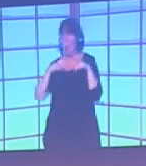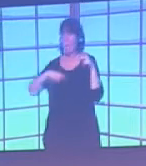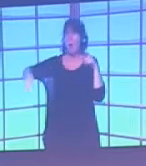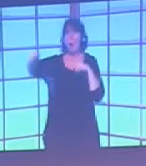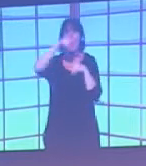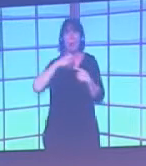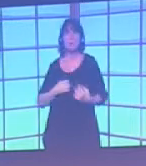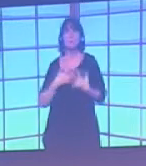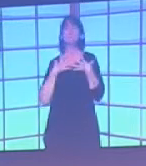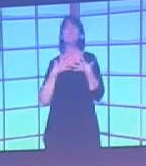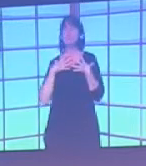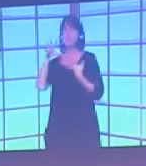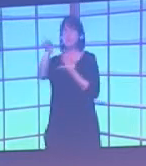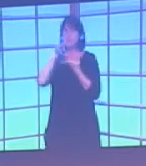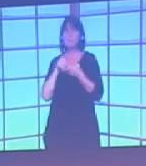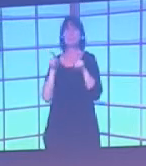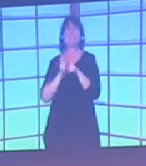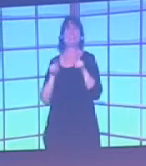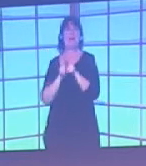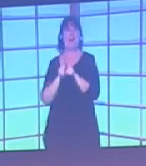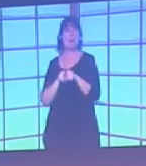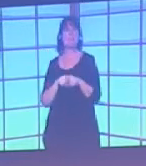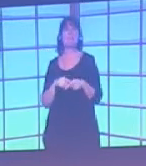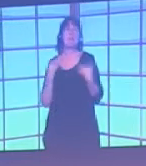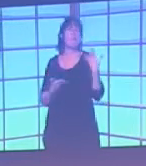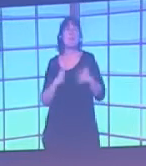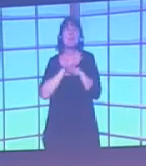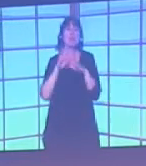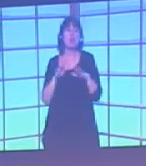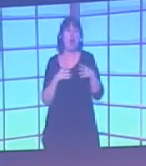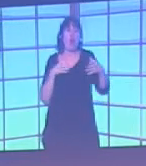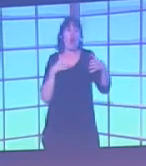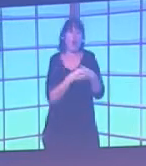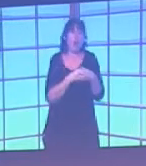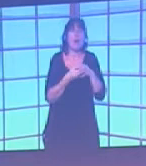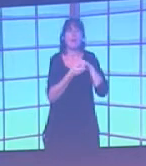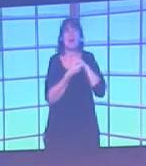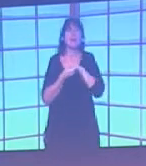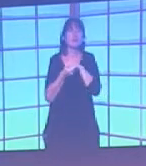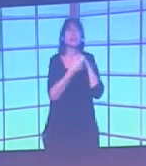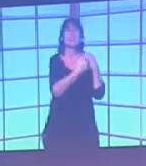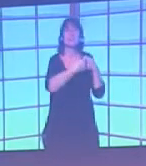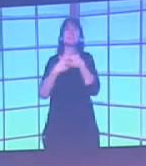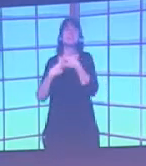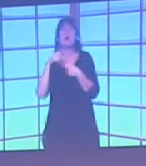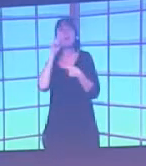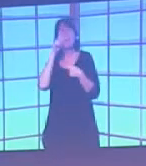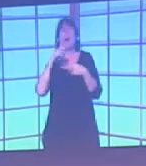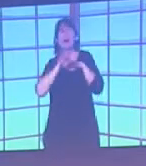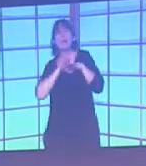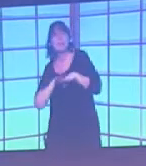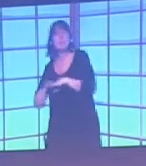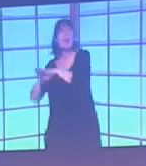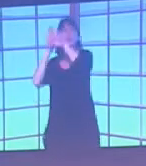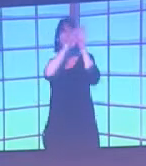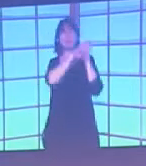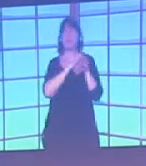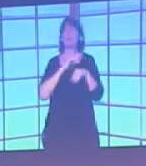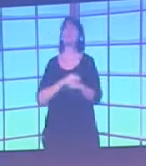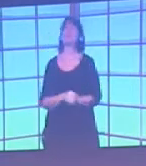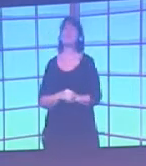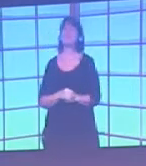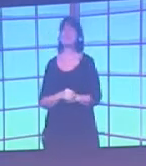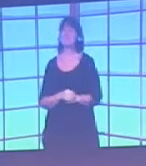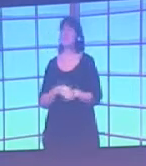to not only be having a club association, but to come together more nationally. Joe, if I can turn to you and the great job